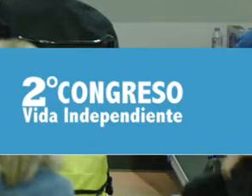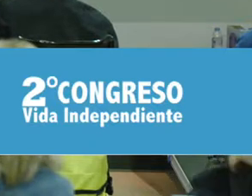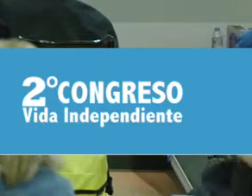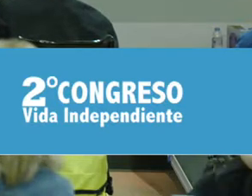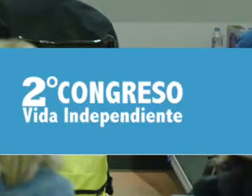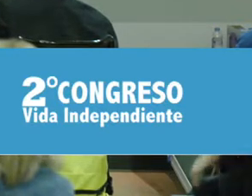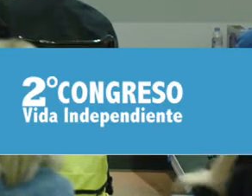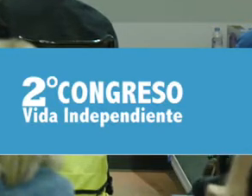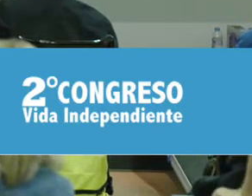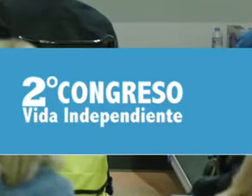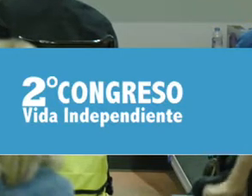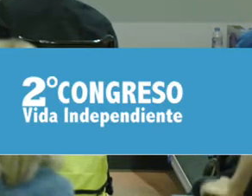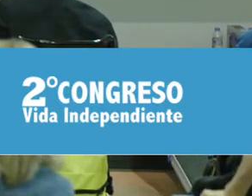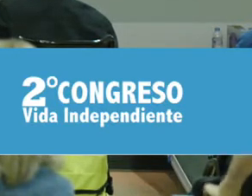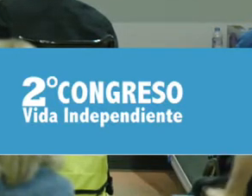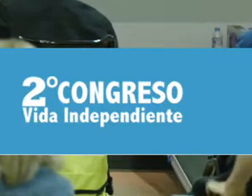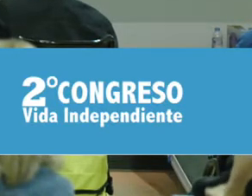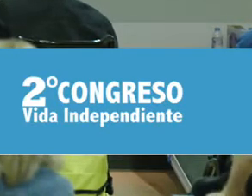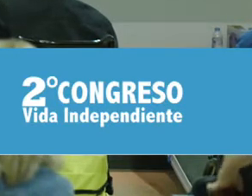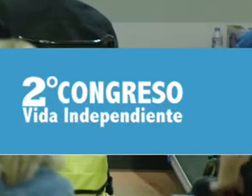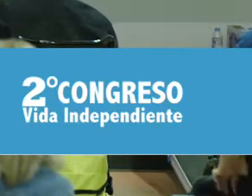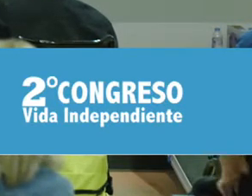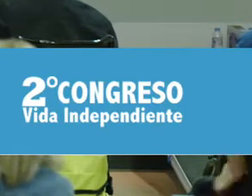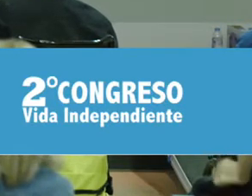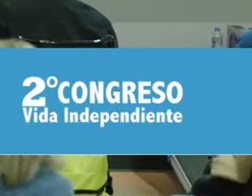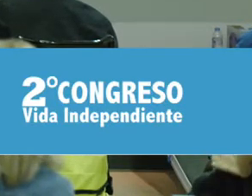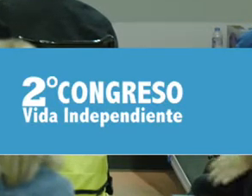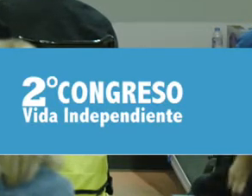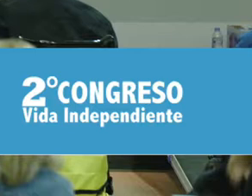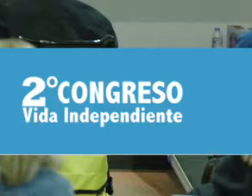Thank you for the presentation.